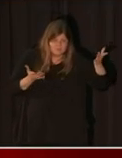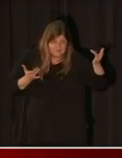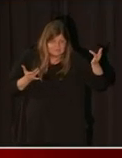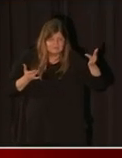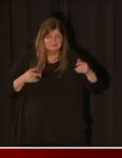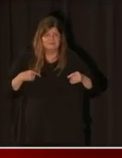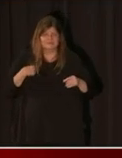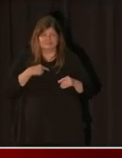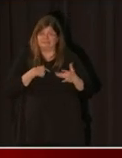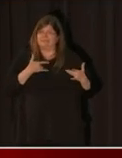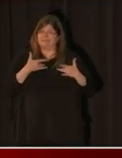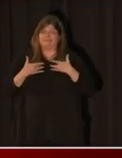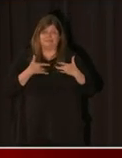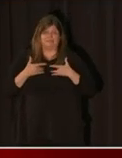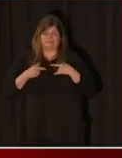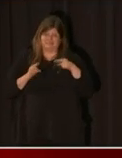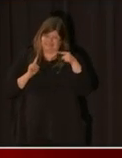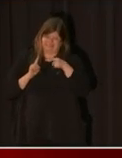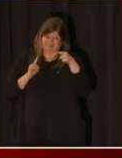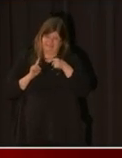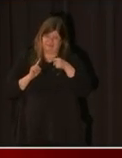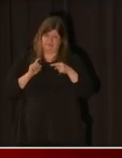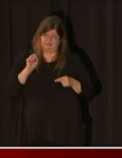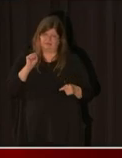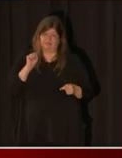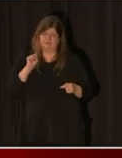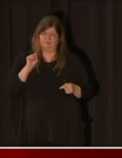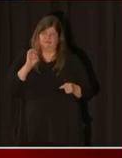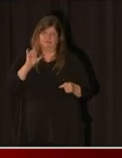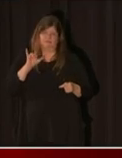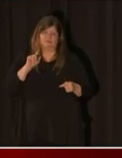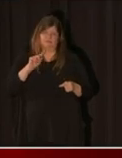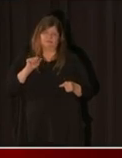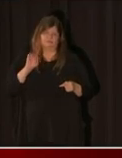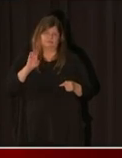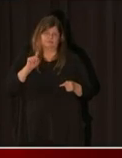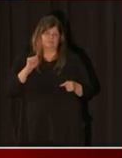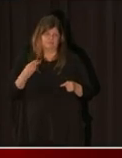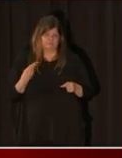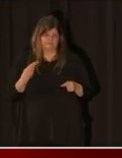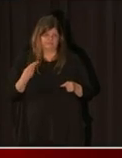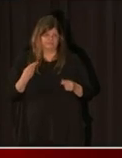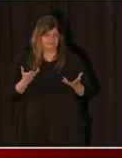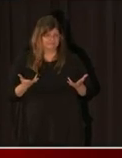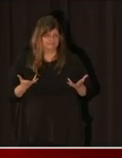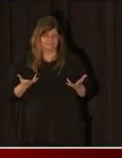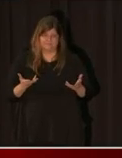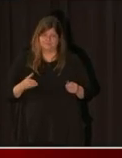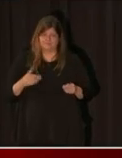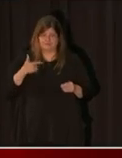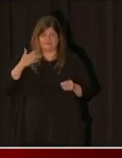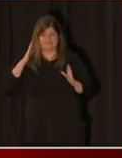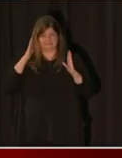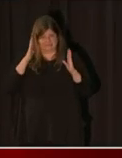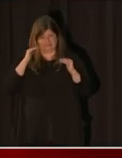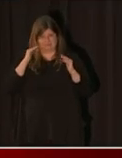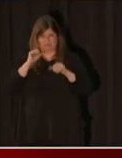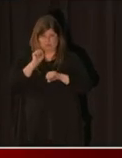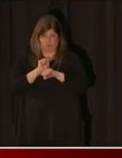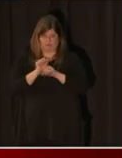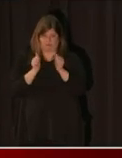Elizabeth's. So we expect Director Lacey to be my executive lead, working with operations, the EOC,